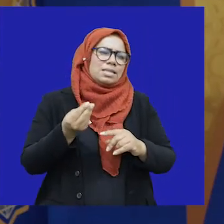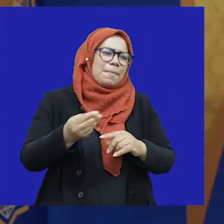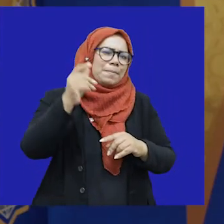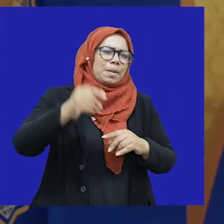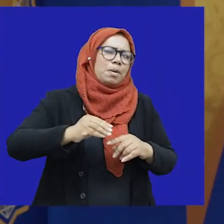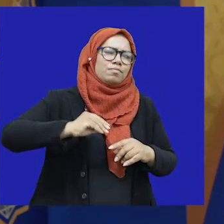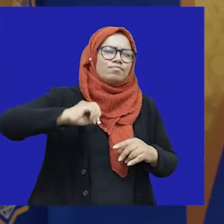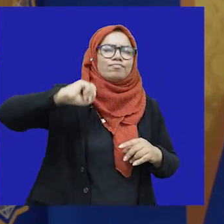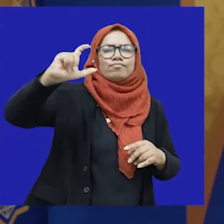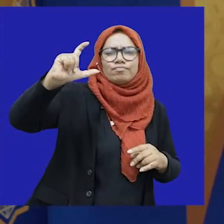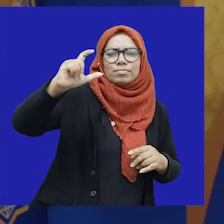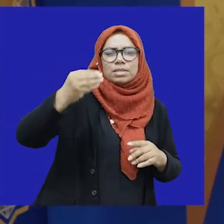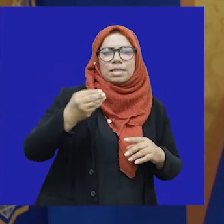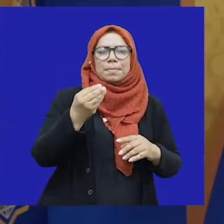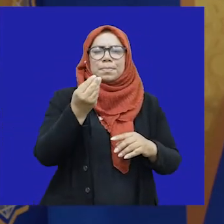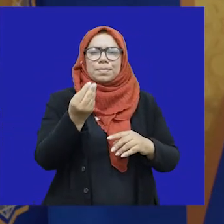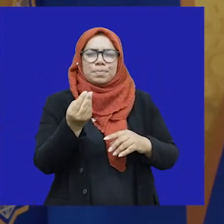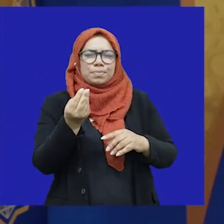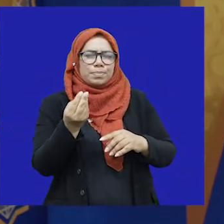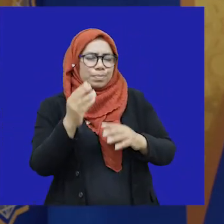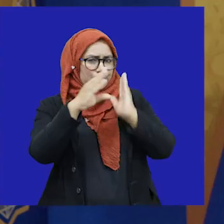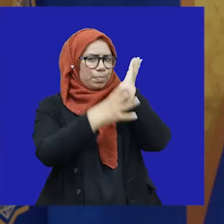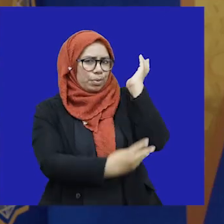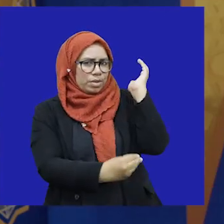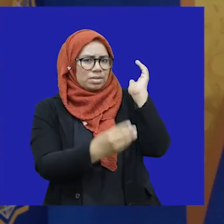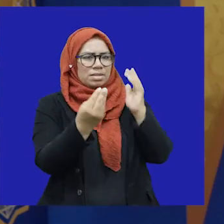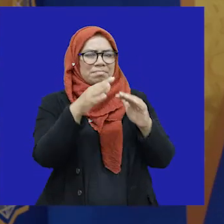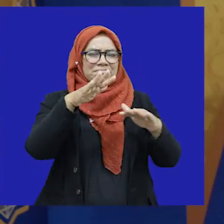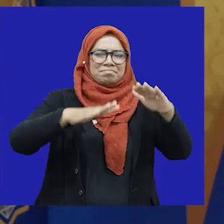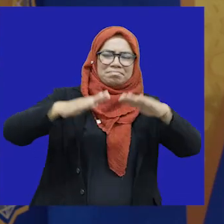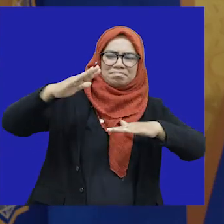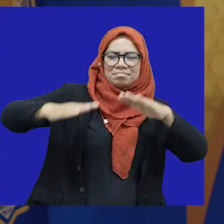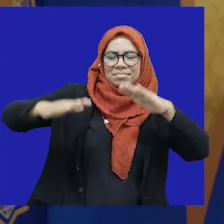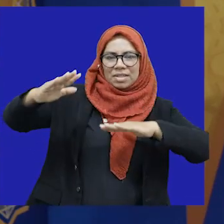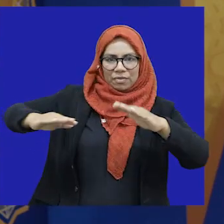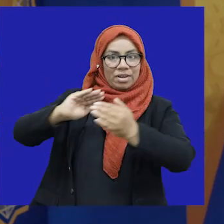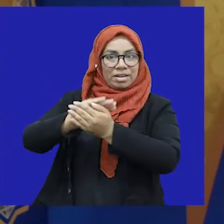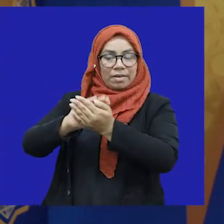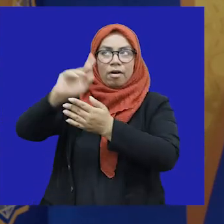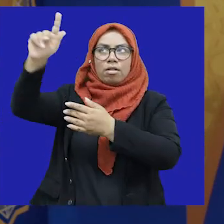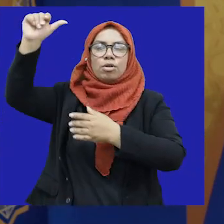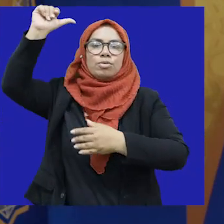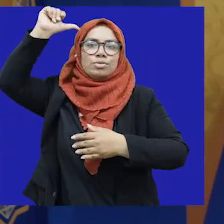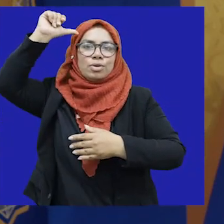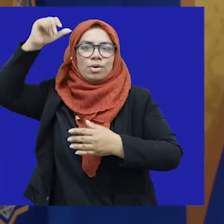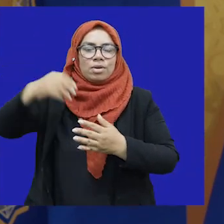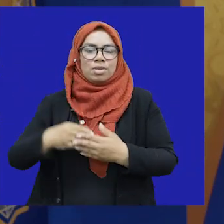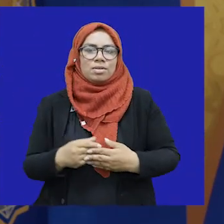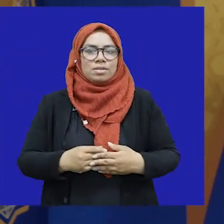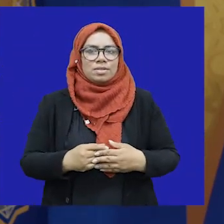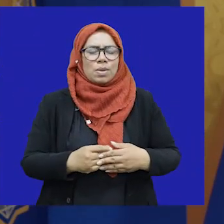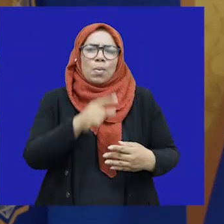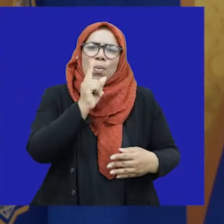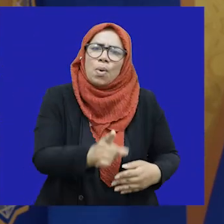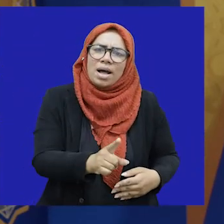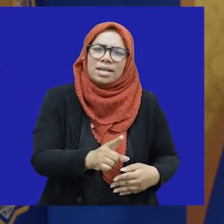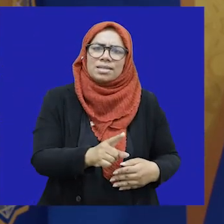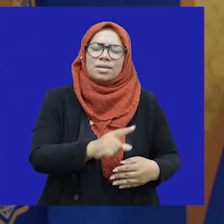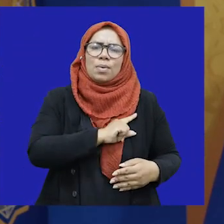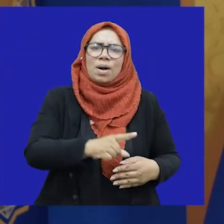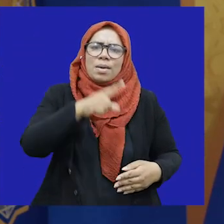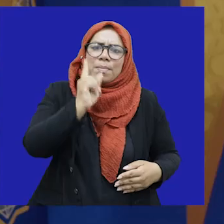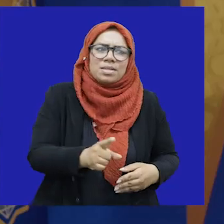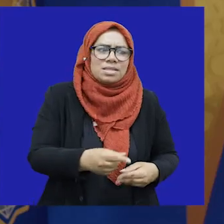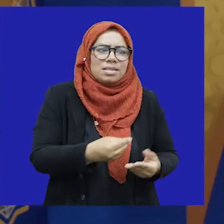living. The aim is to ensure their sustenance for a full year. The third category is